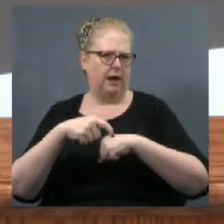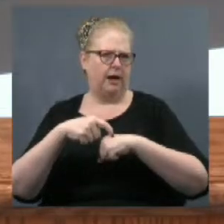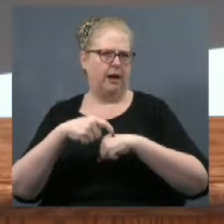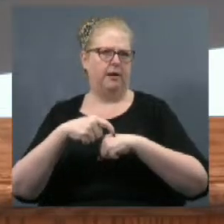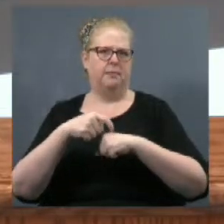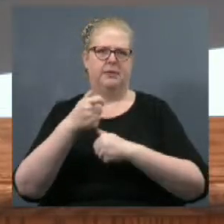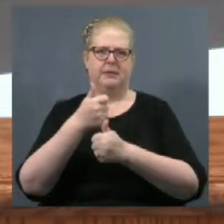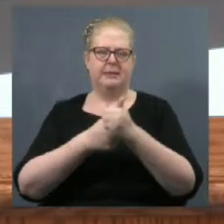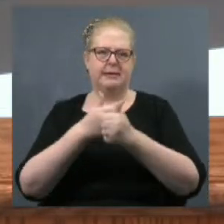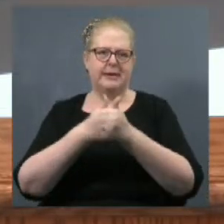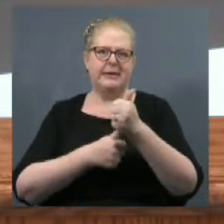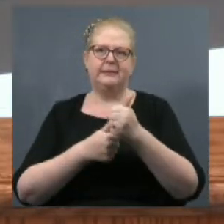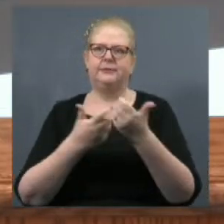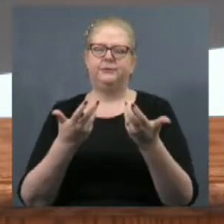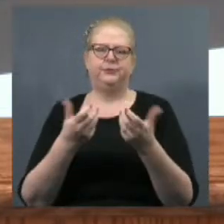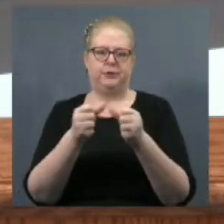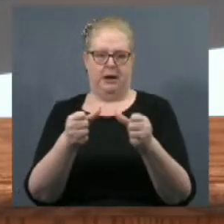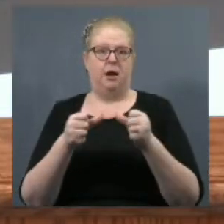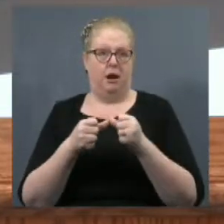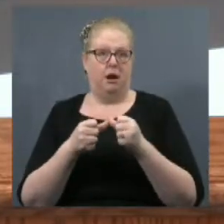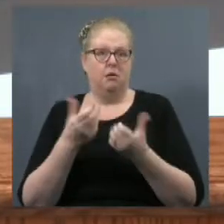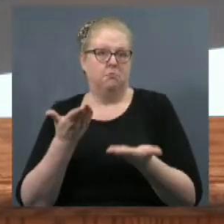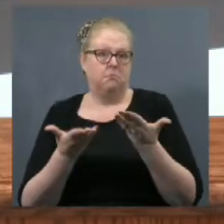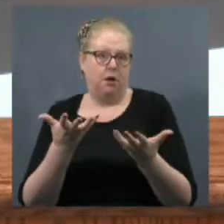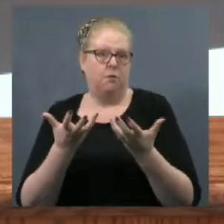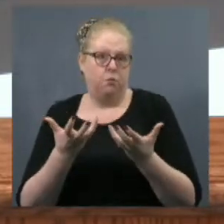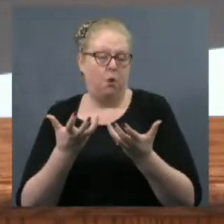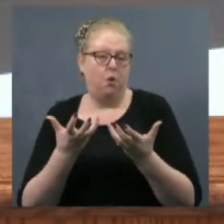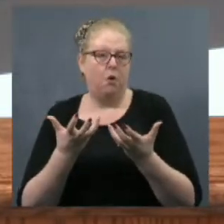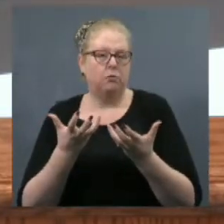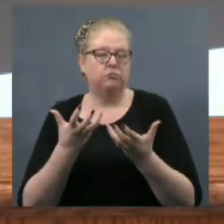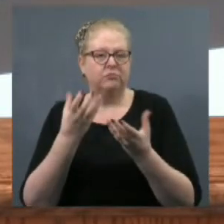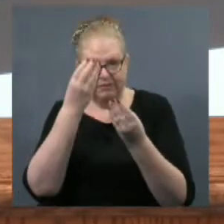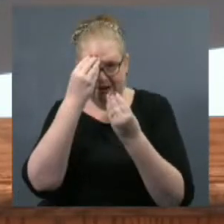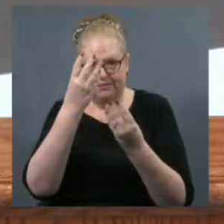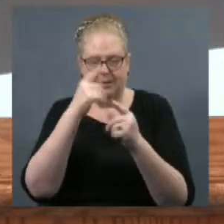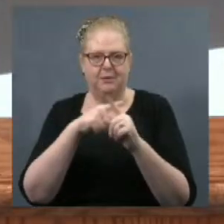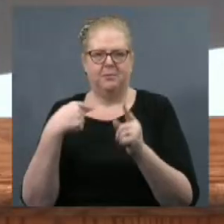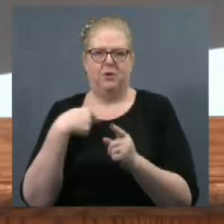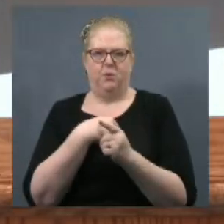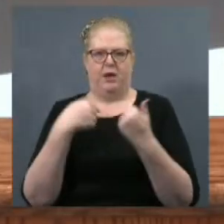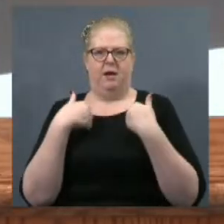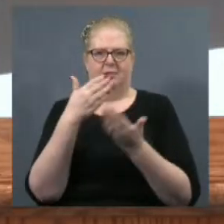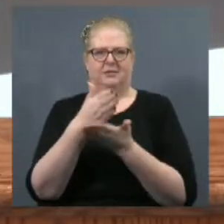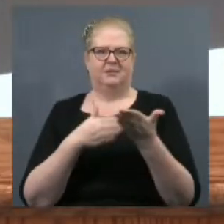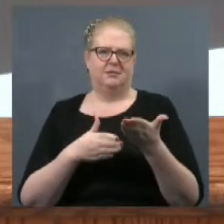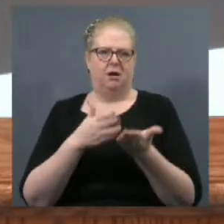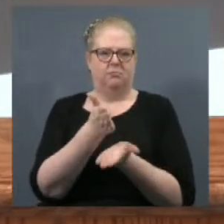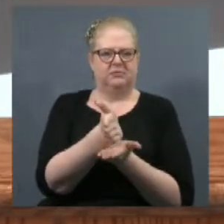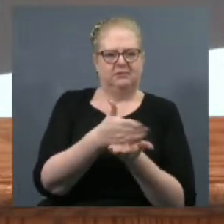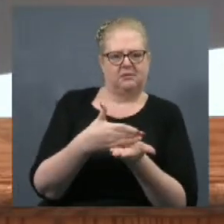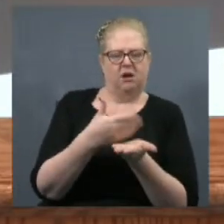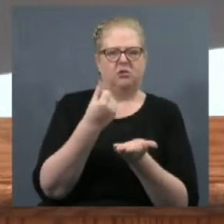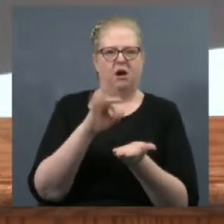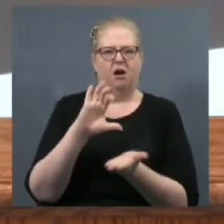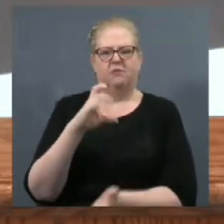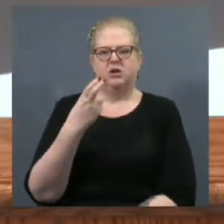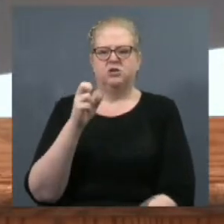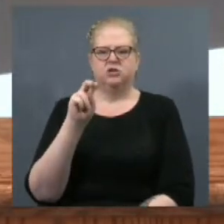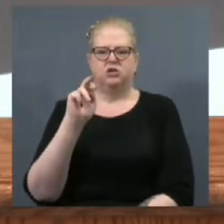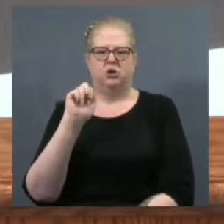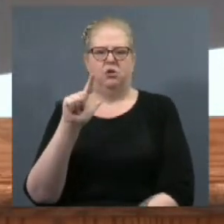ward director may want it, when we did resurfacing, because I know we've got sections of Chenal Parkway and some other streets that we have